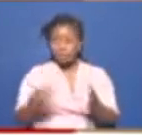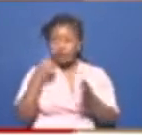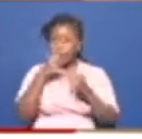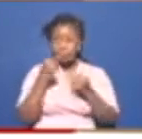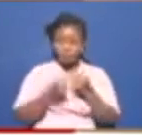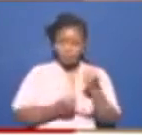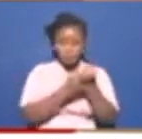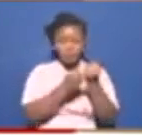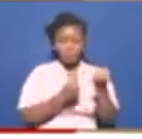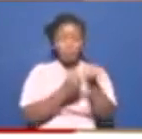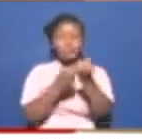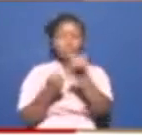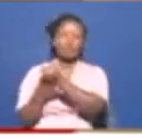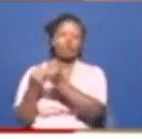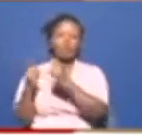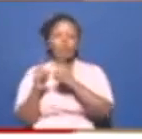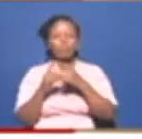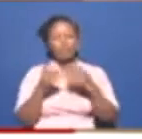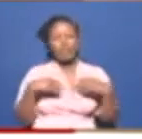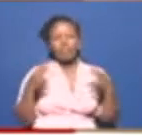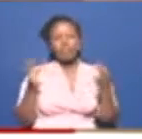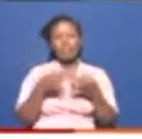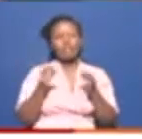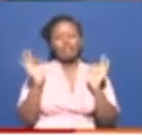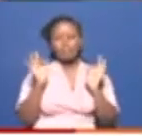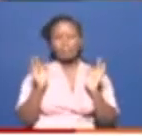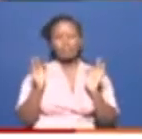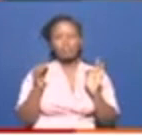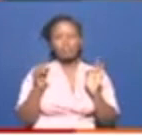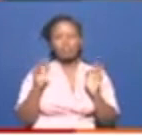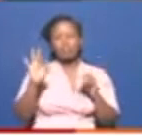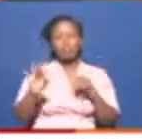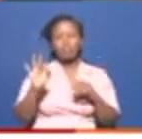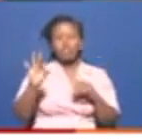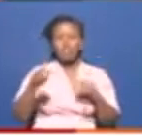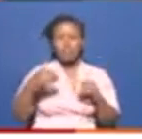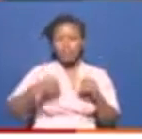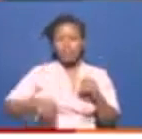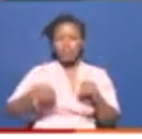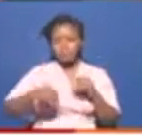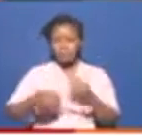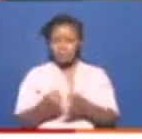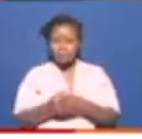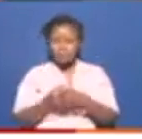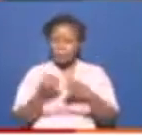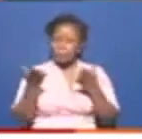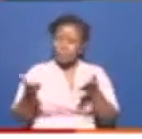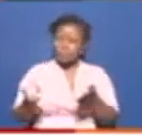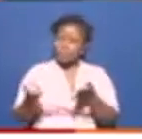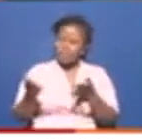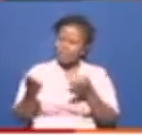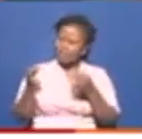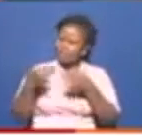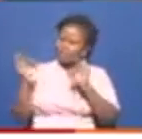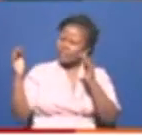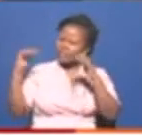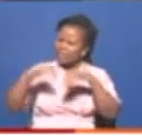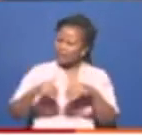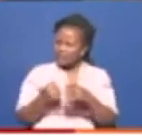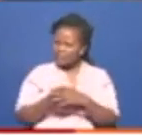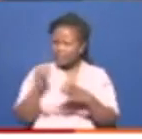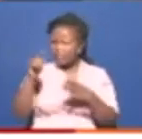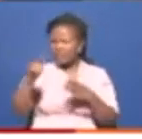they offer free fistula surgeries. And talking about free camps, I'm looking at, this is a condition that